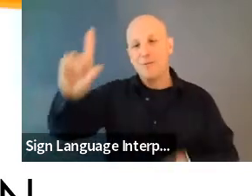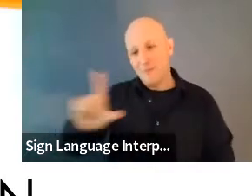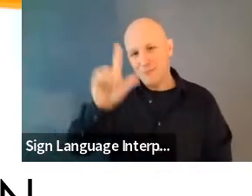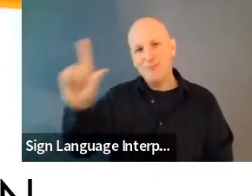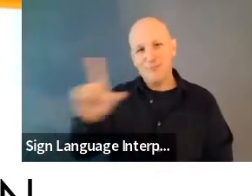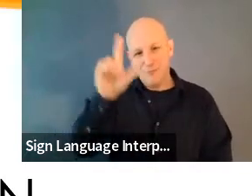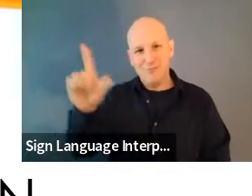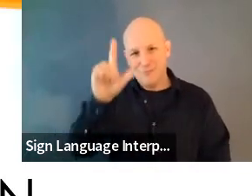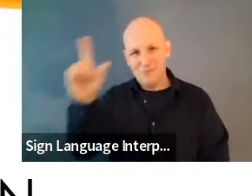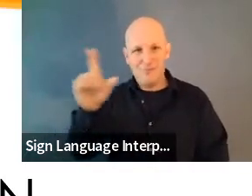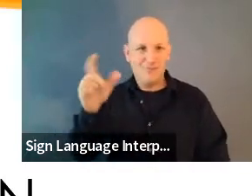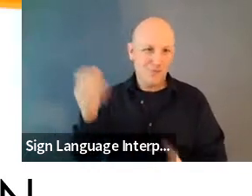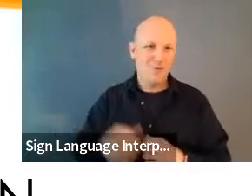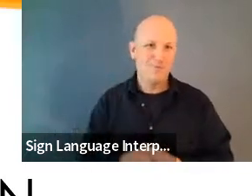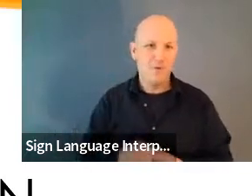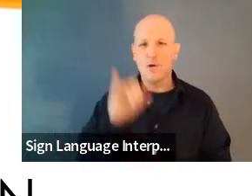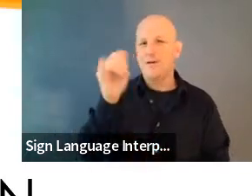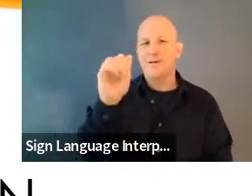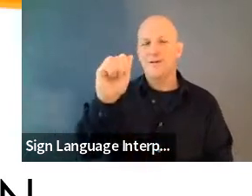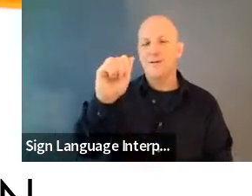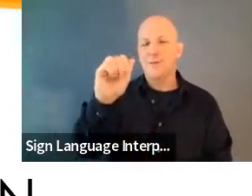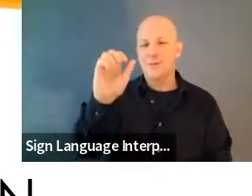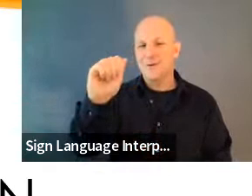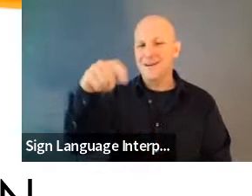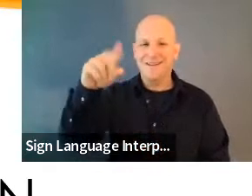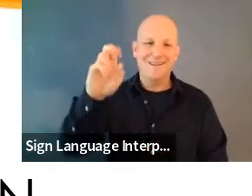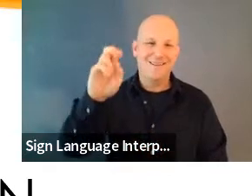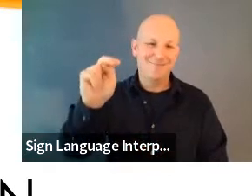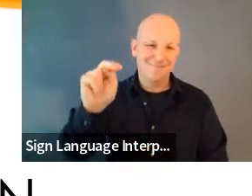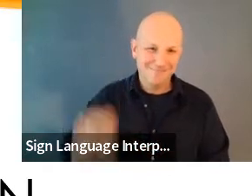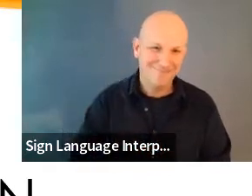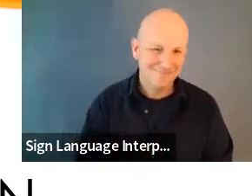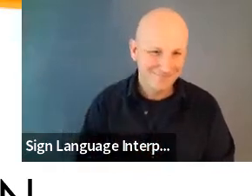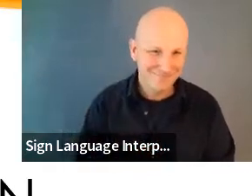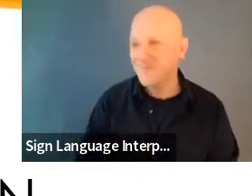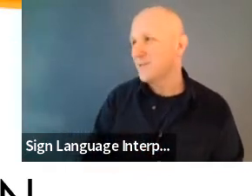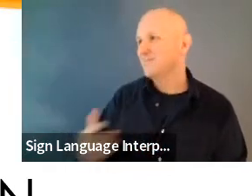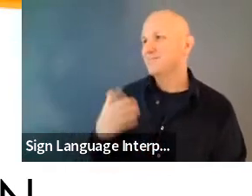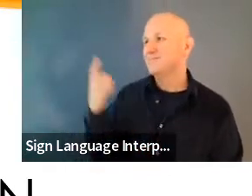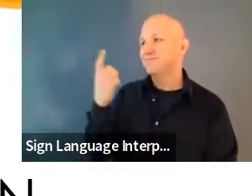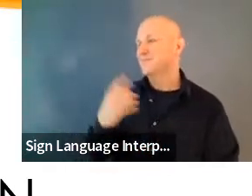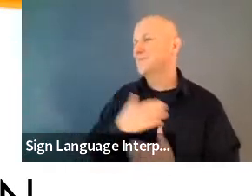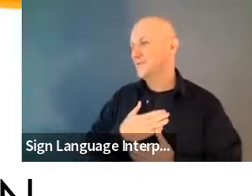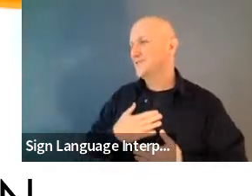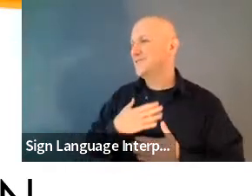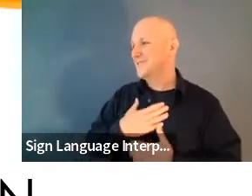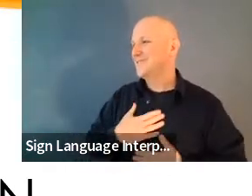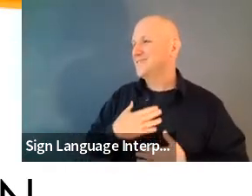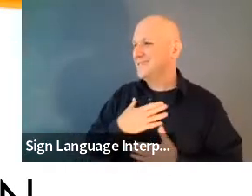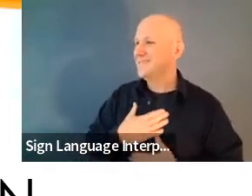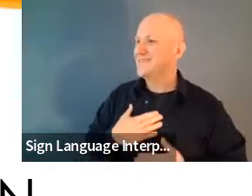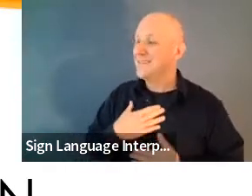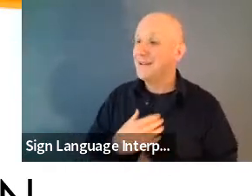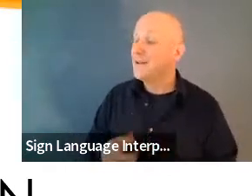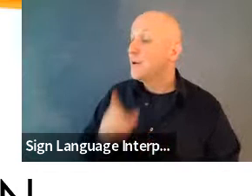relationship. Thank you. Always appreciate the plug, especially Had a from a couple of former alum. Right, and had a couple